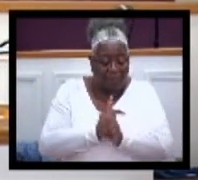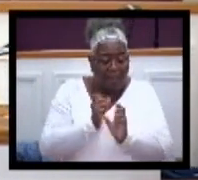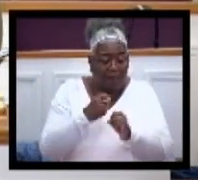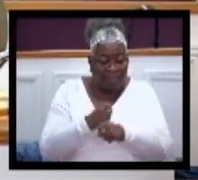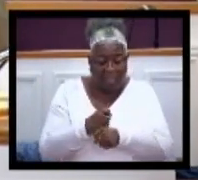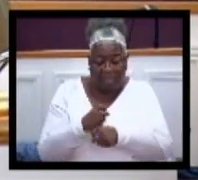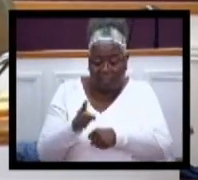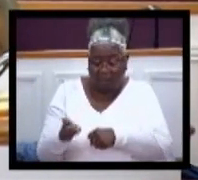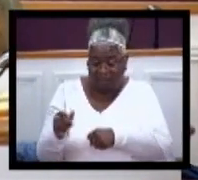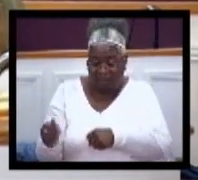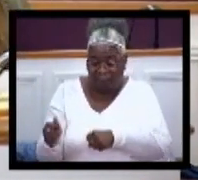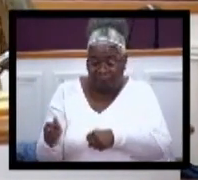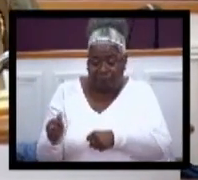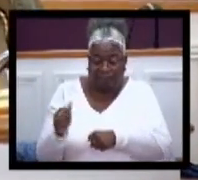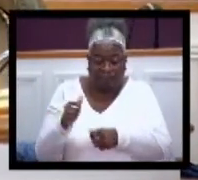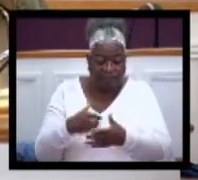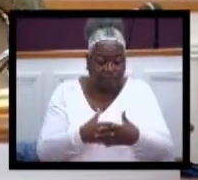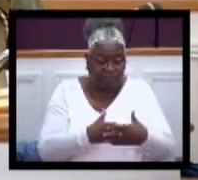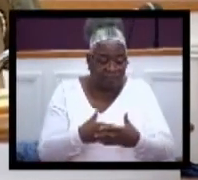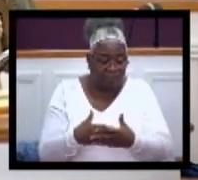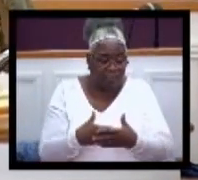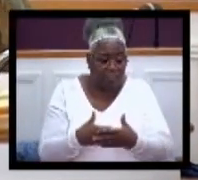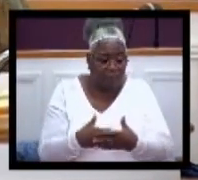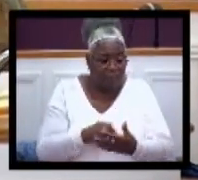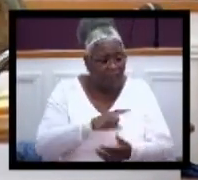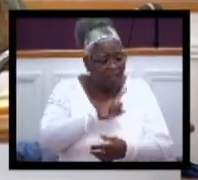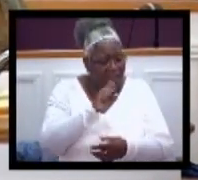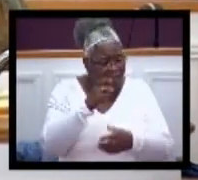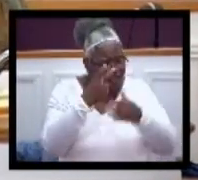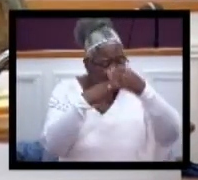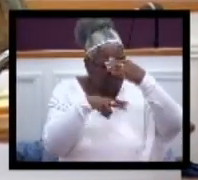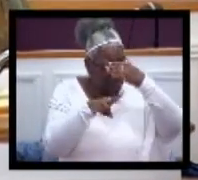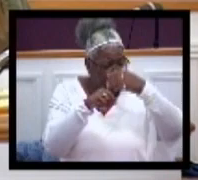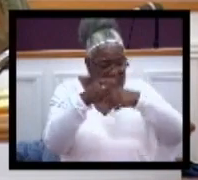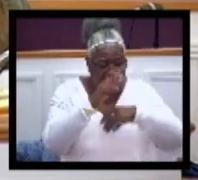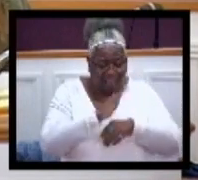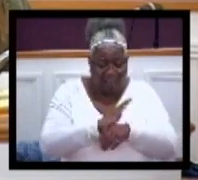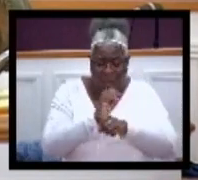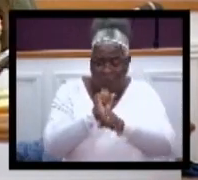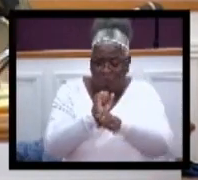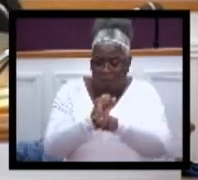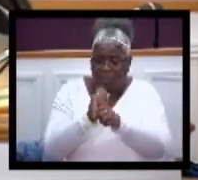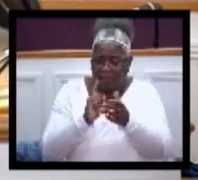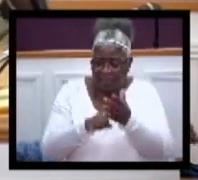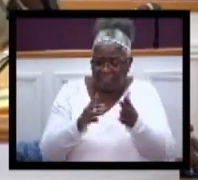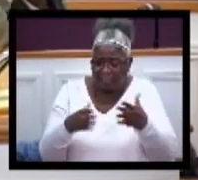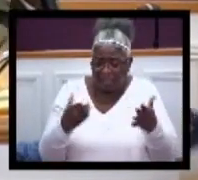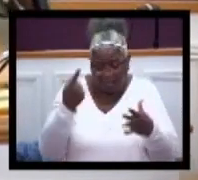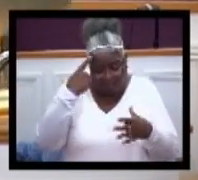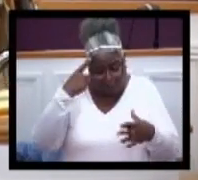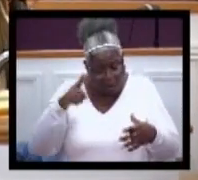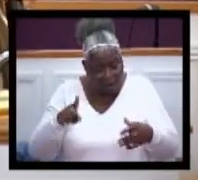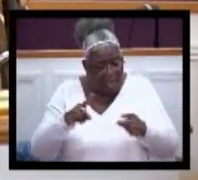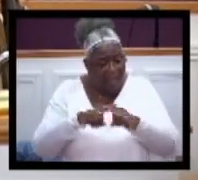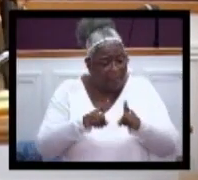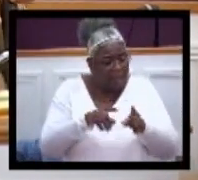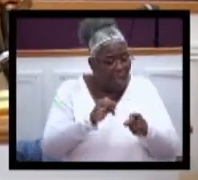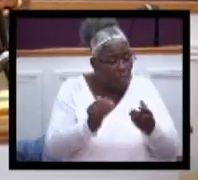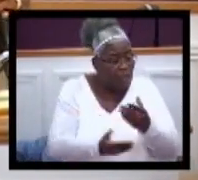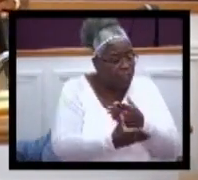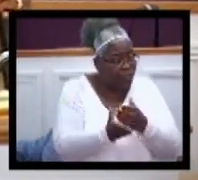him her own baby. Can't you see God working this thing out? But then I want